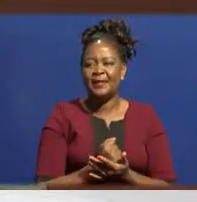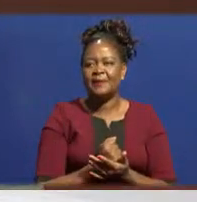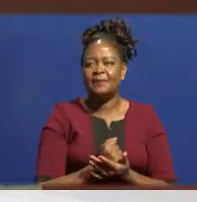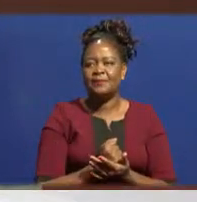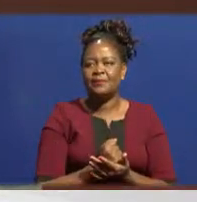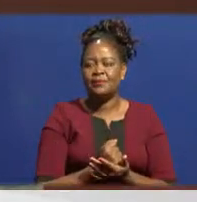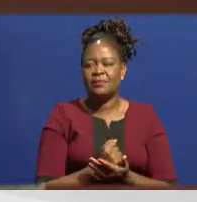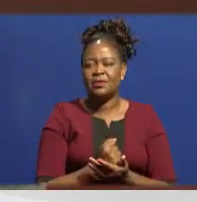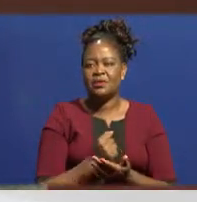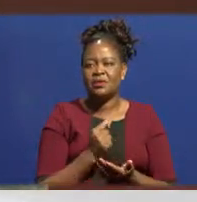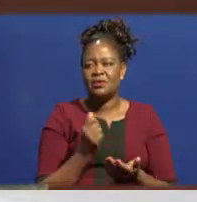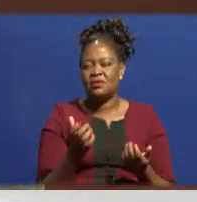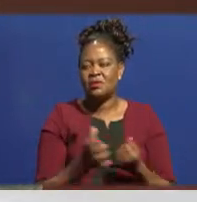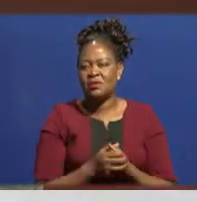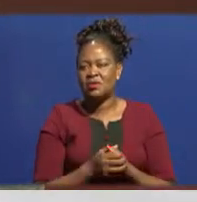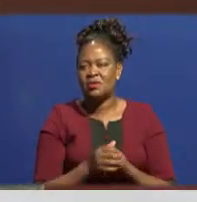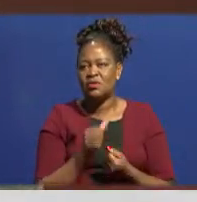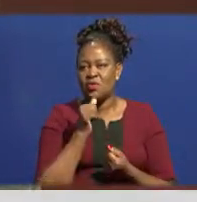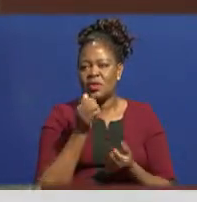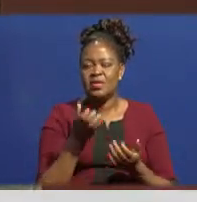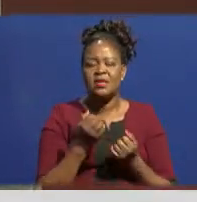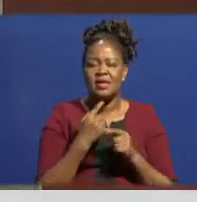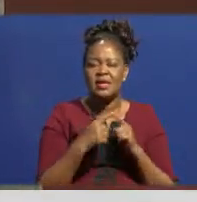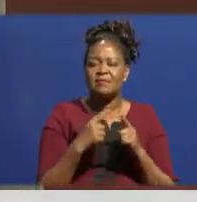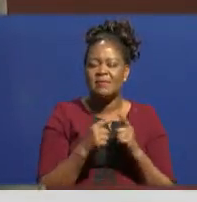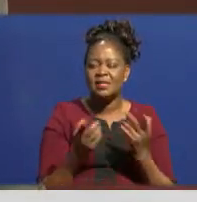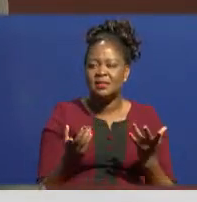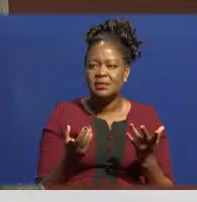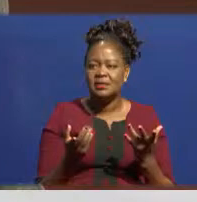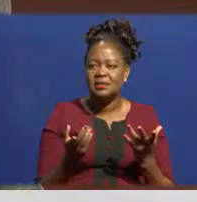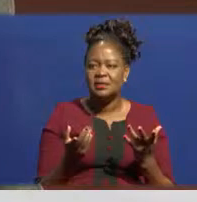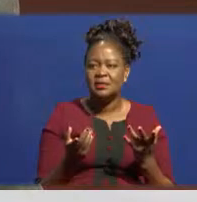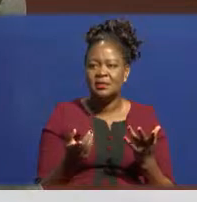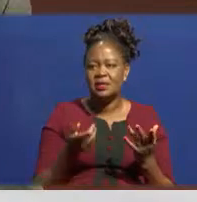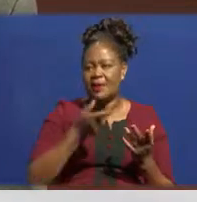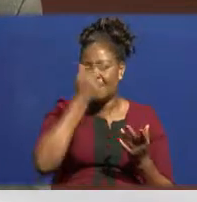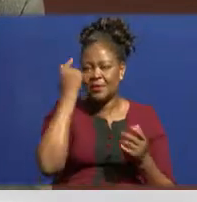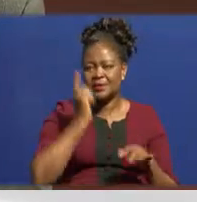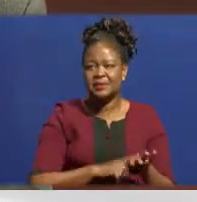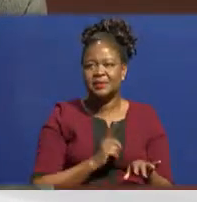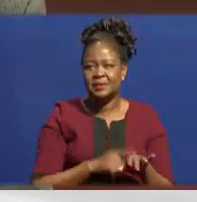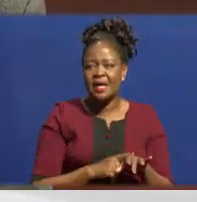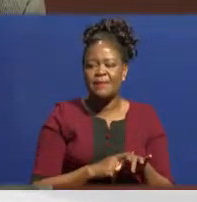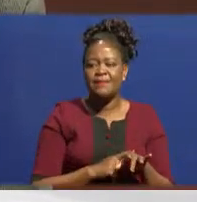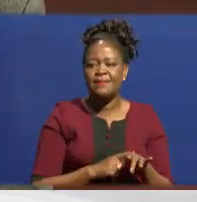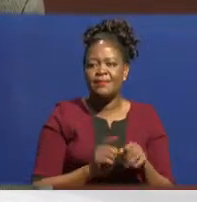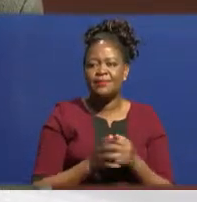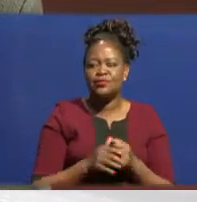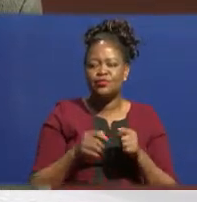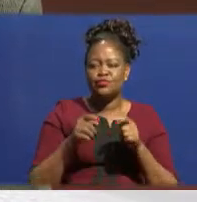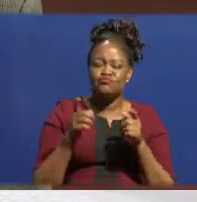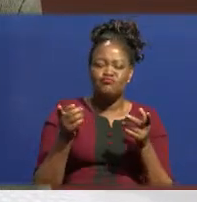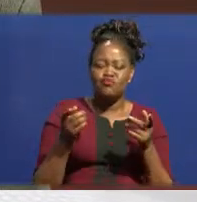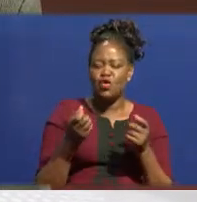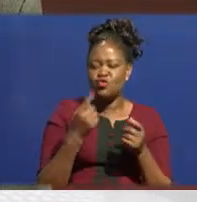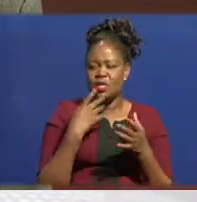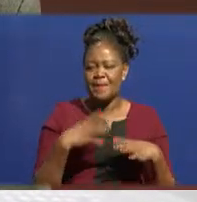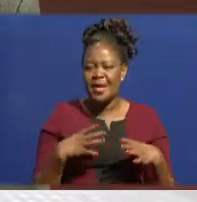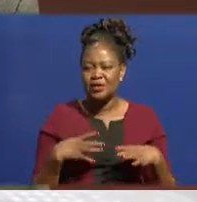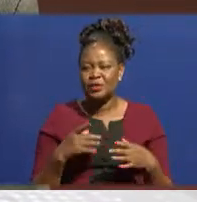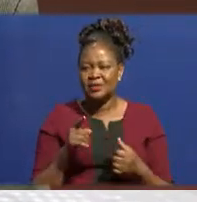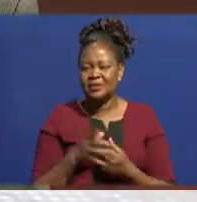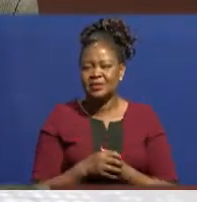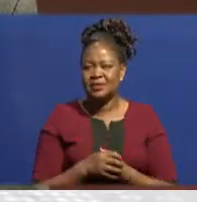you don't need any experience to, or any, you know, because when you are managing a case, cases are not